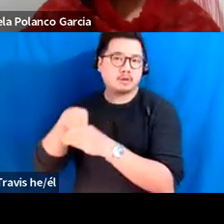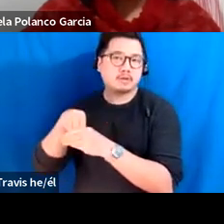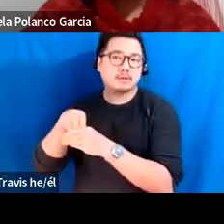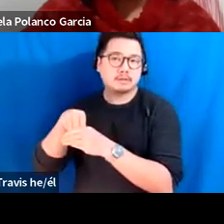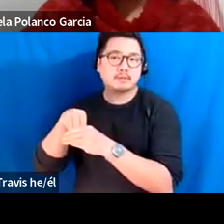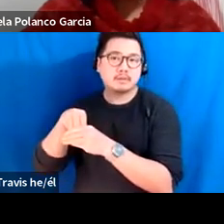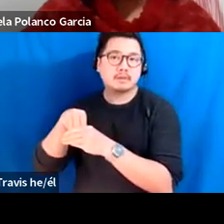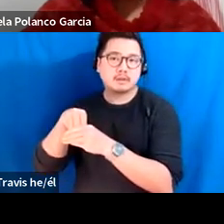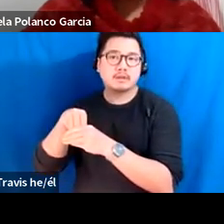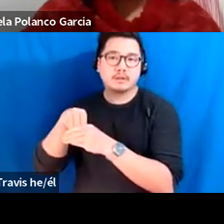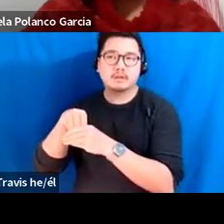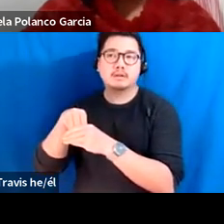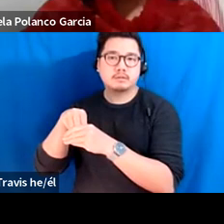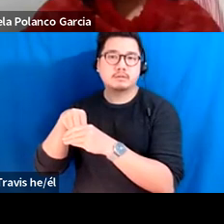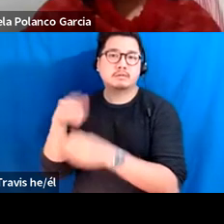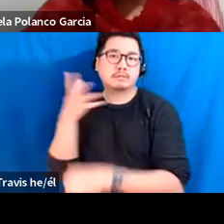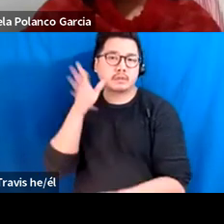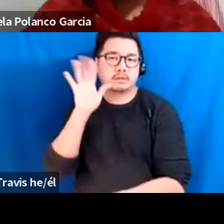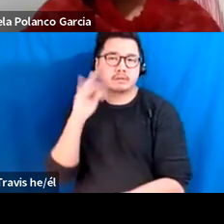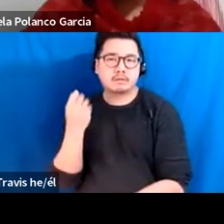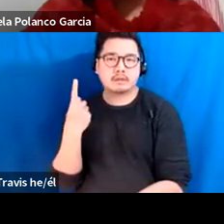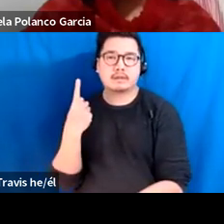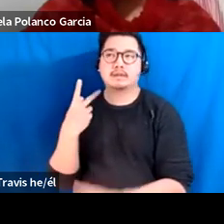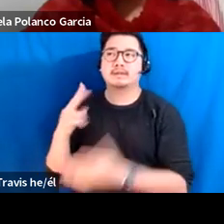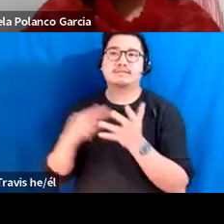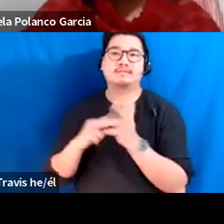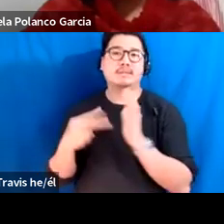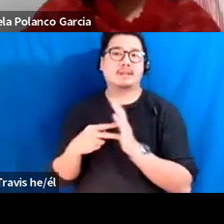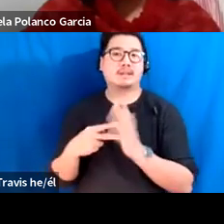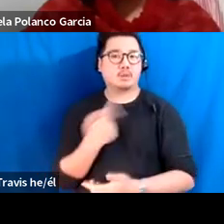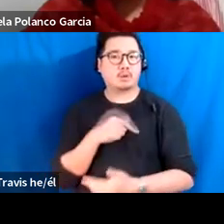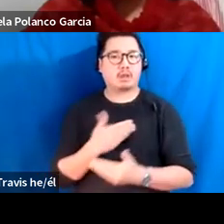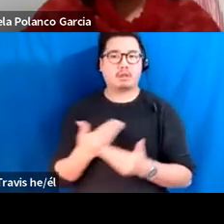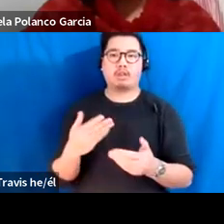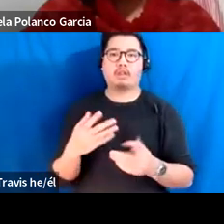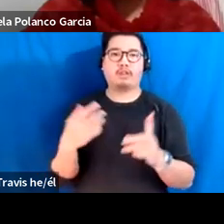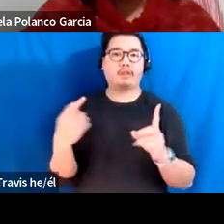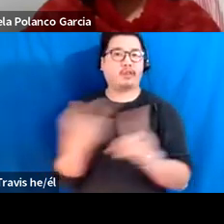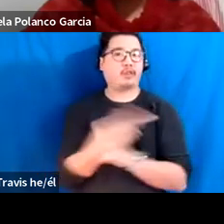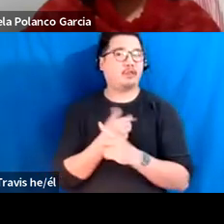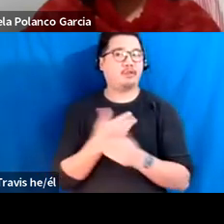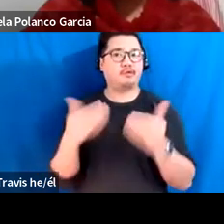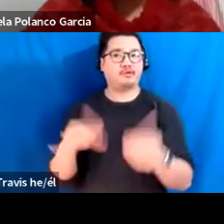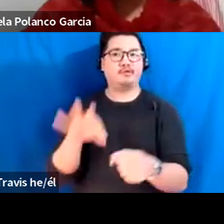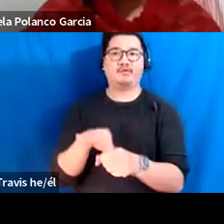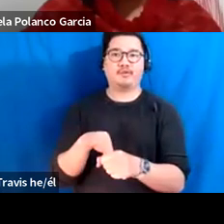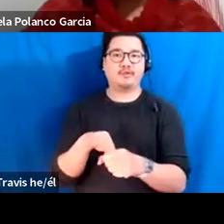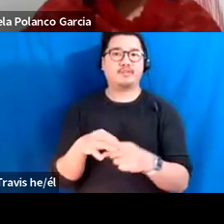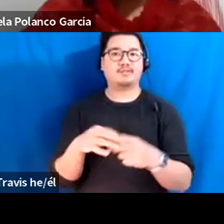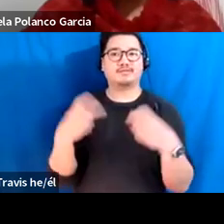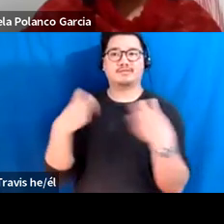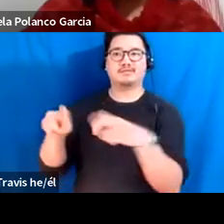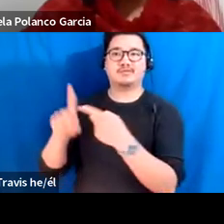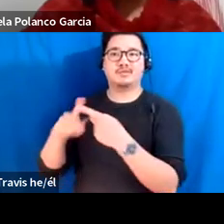and understanding so it's not just feeling like a vote to move from one school to the other but understanding the academic and the